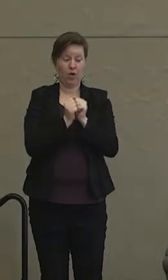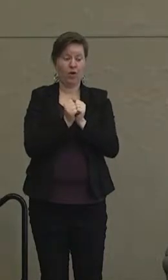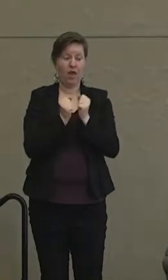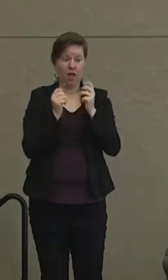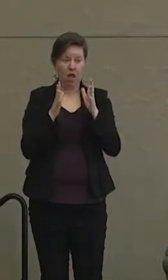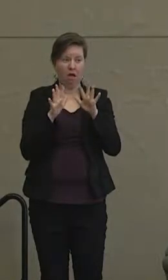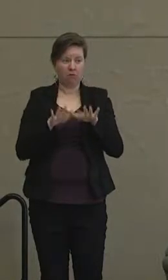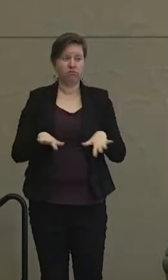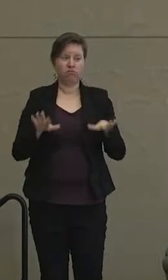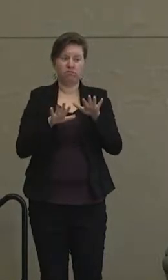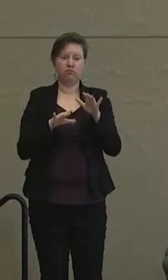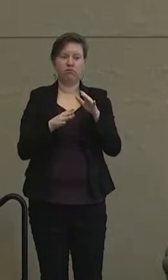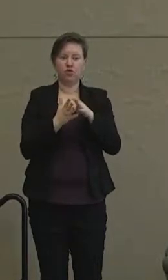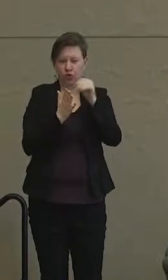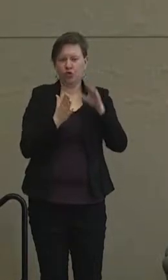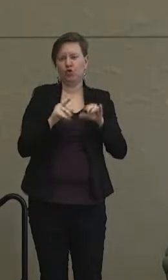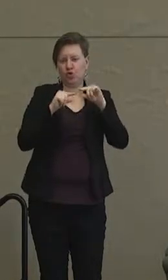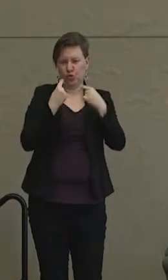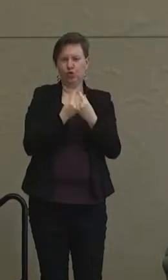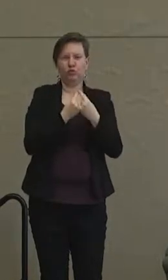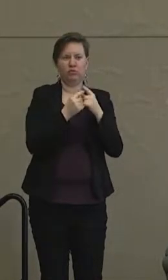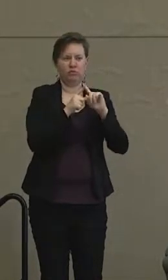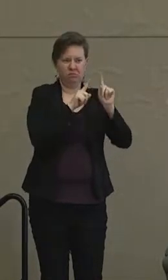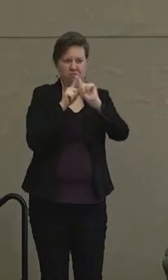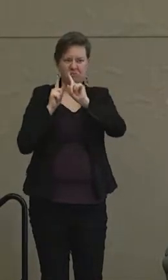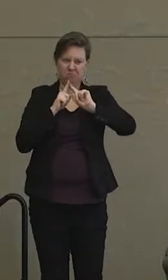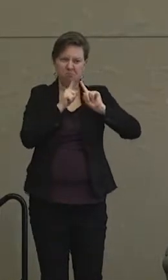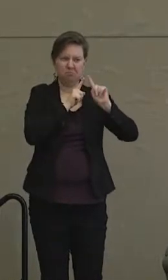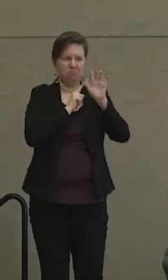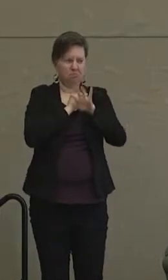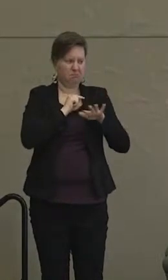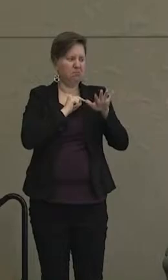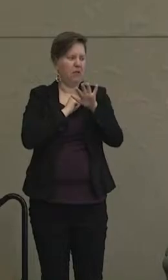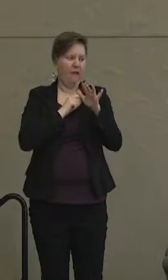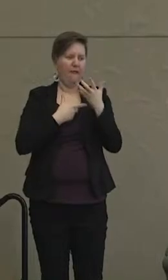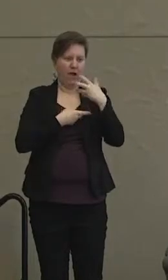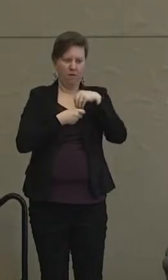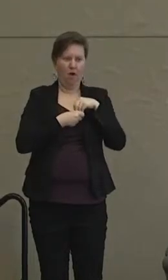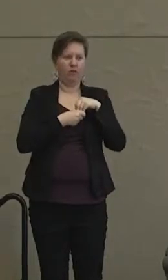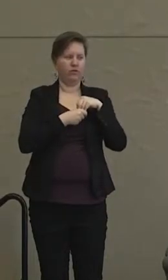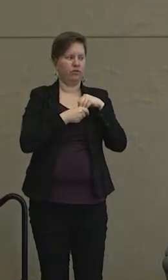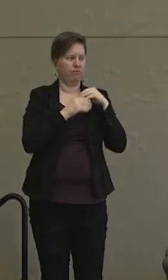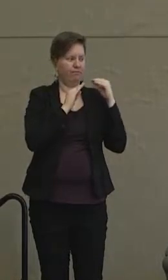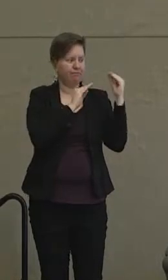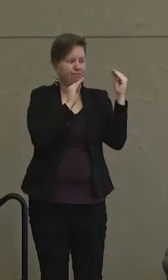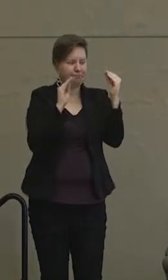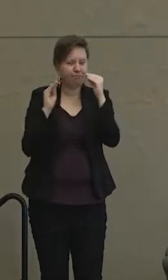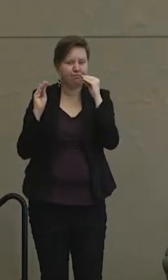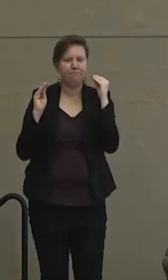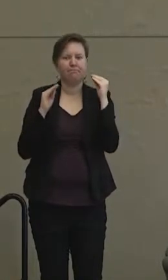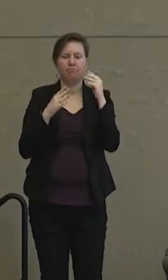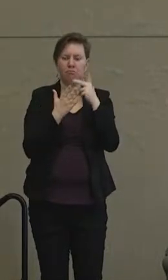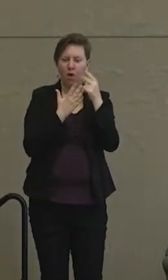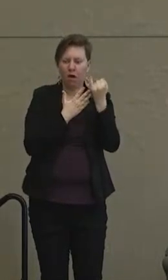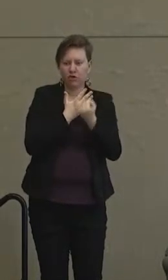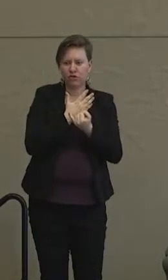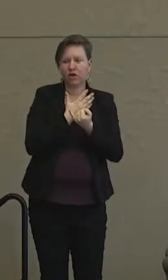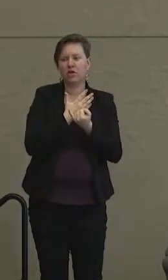of campus, a lot of student groups. So that involves doing projects and